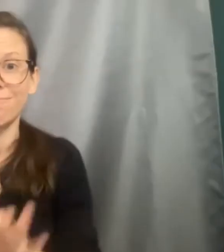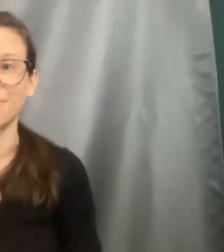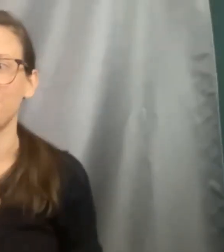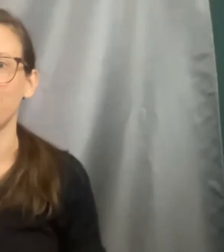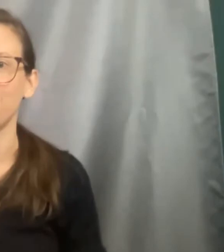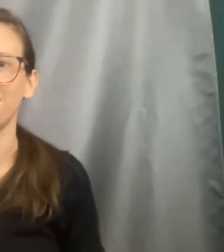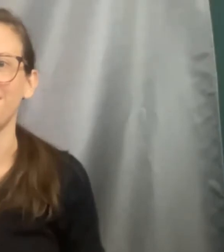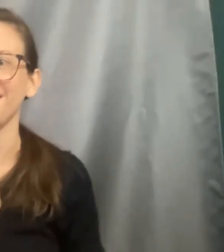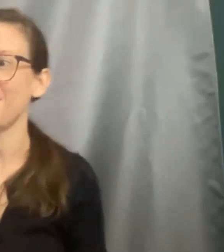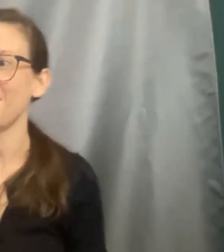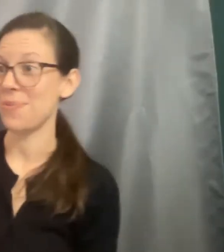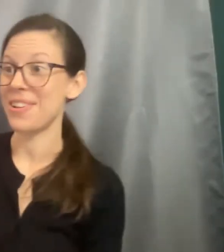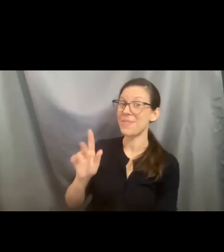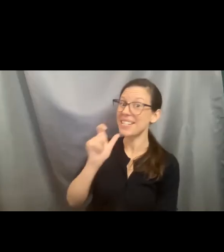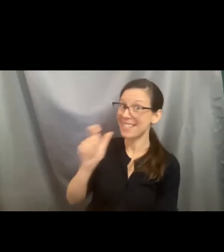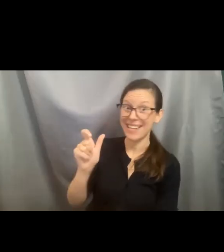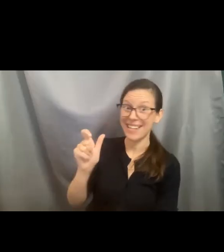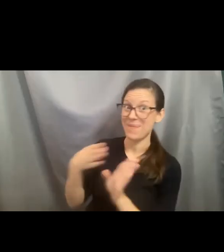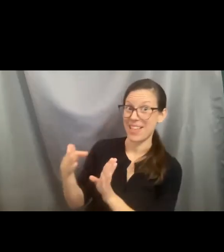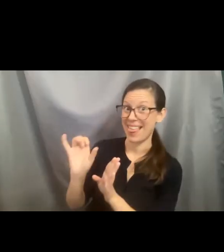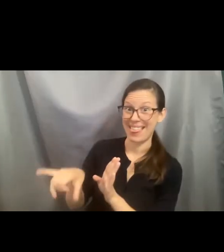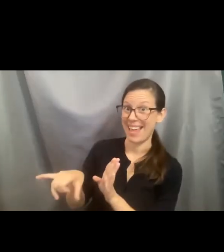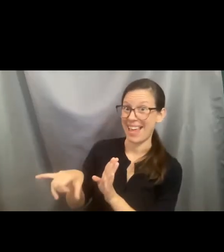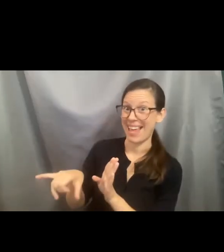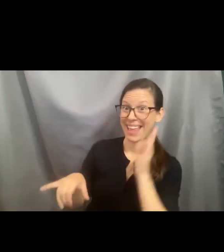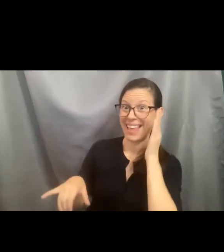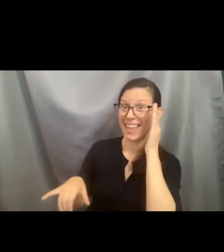That was not planned, y'all. No, I wanted to add something real quick.